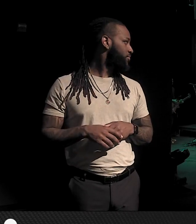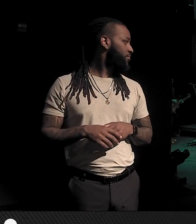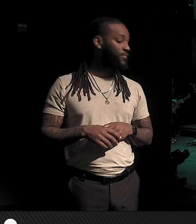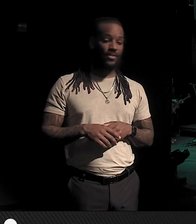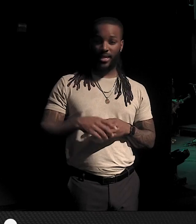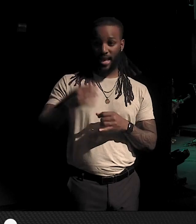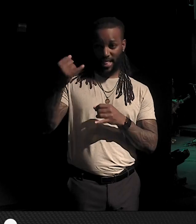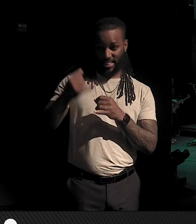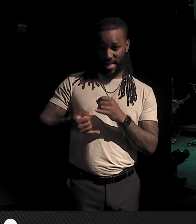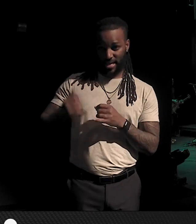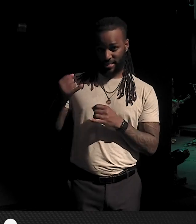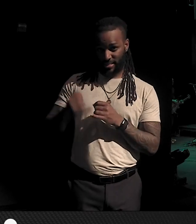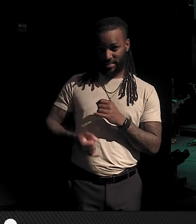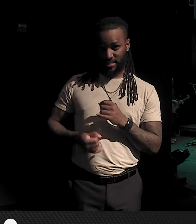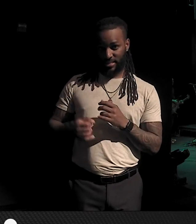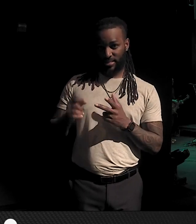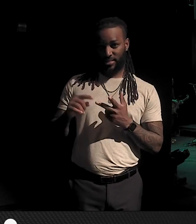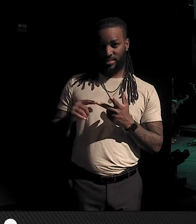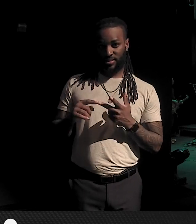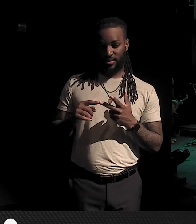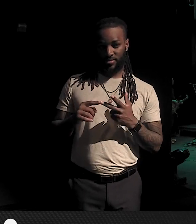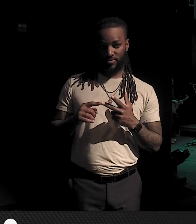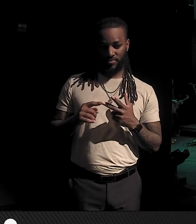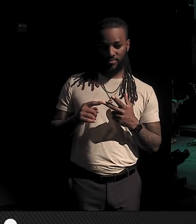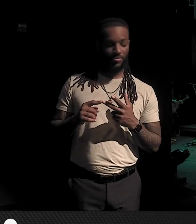And lastly, I can't encourage you enough.